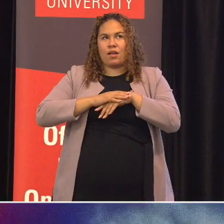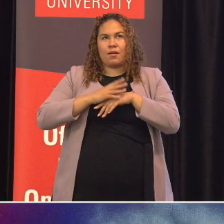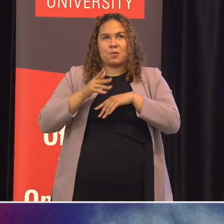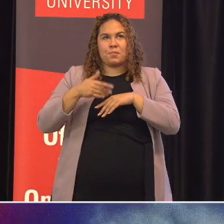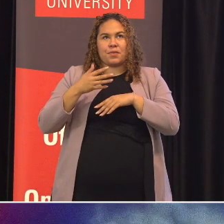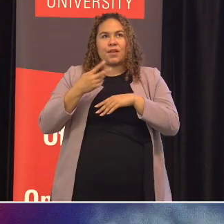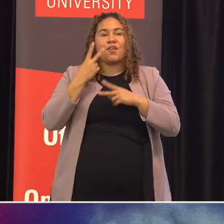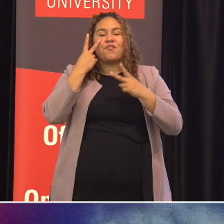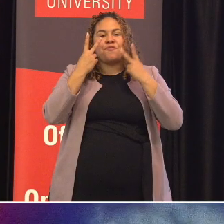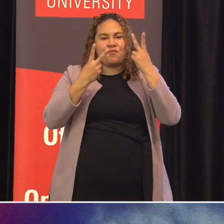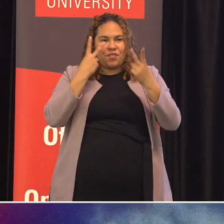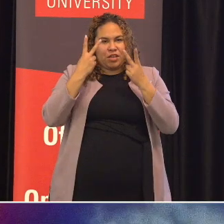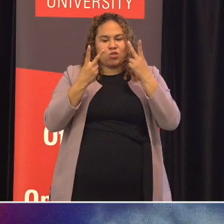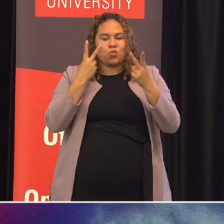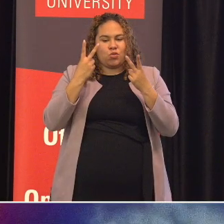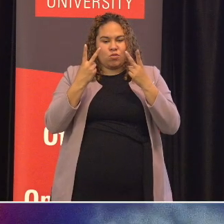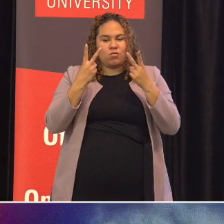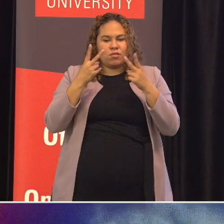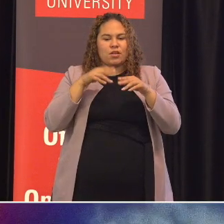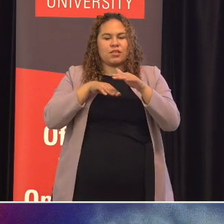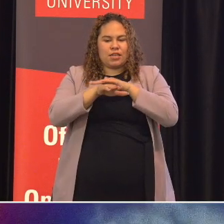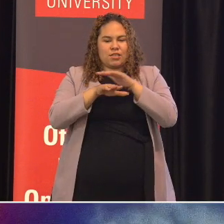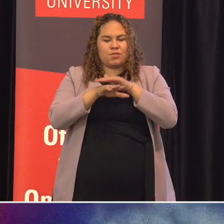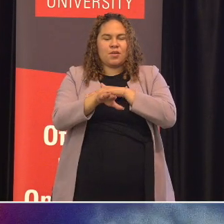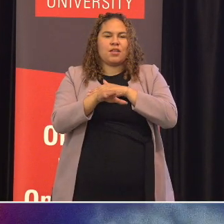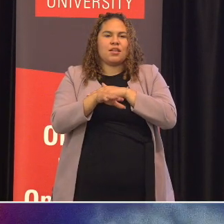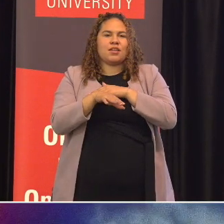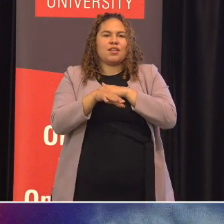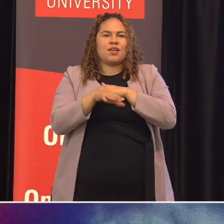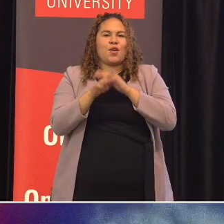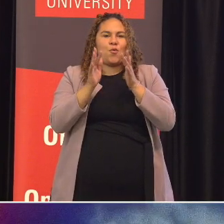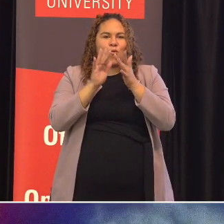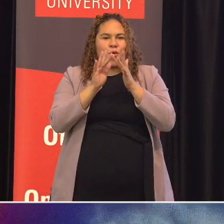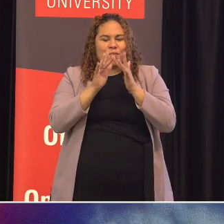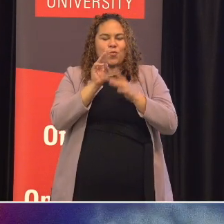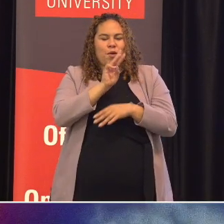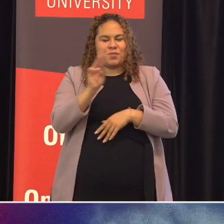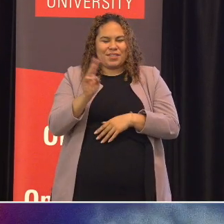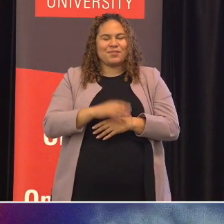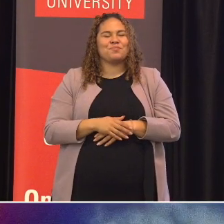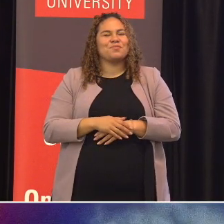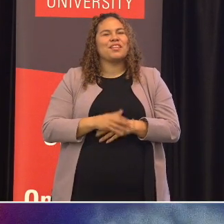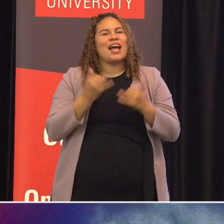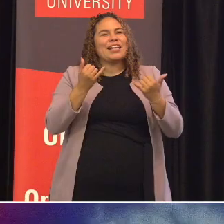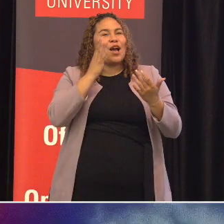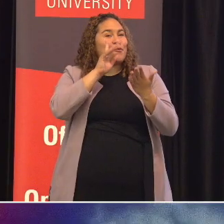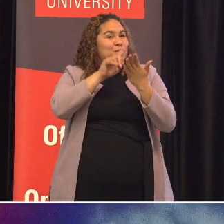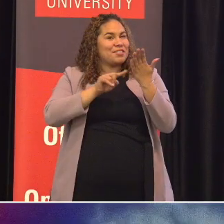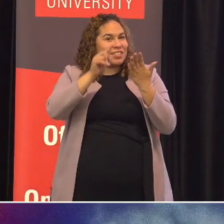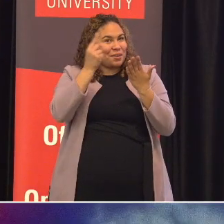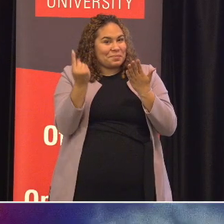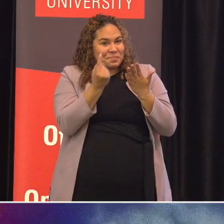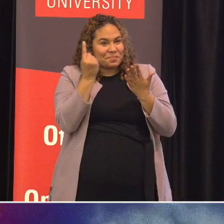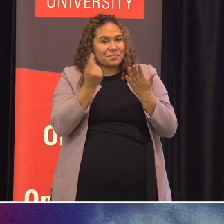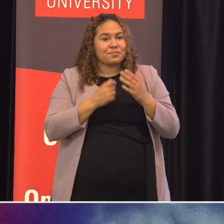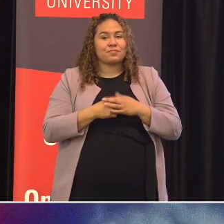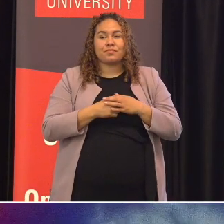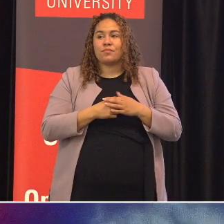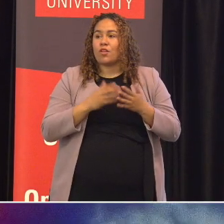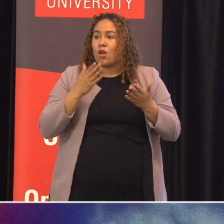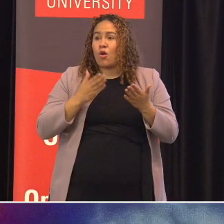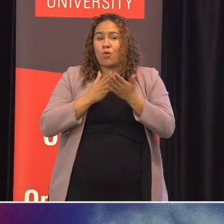digital accessibility website. So we're going to check something. All right. You can use